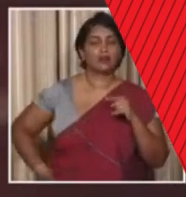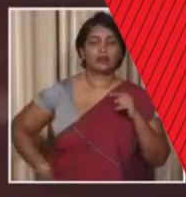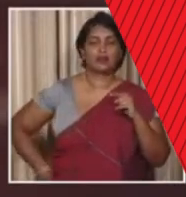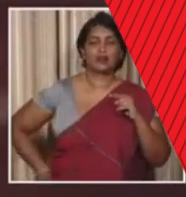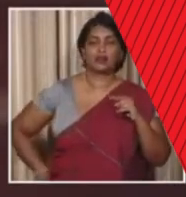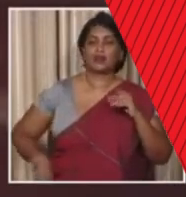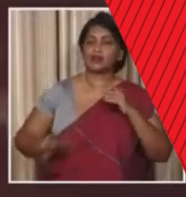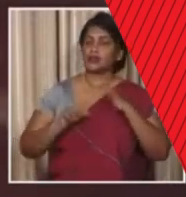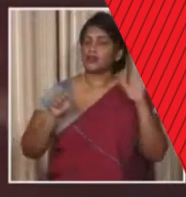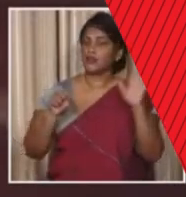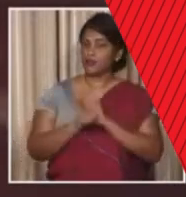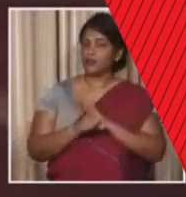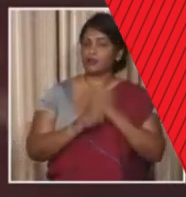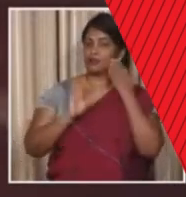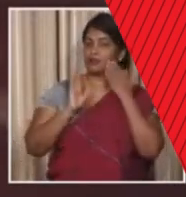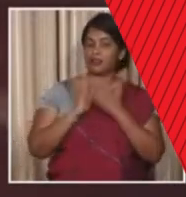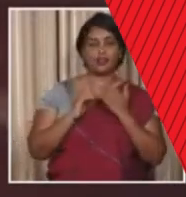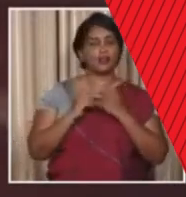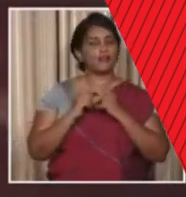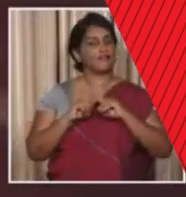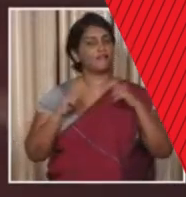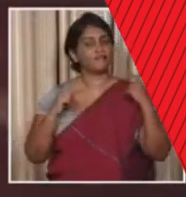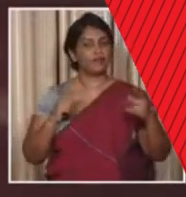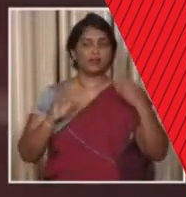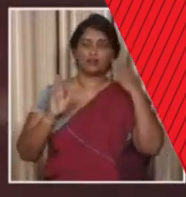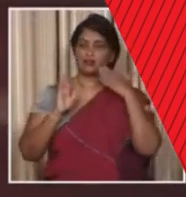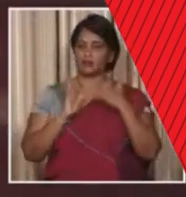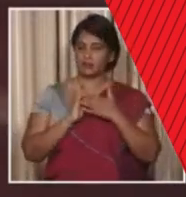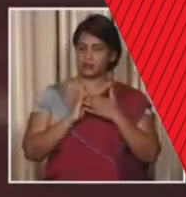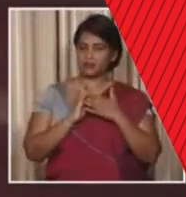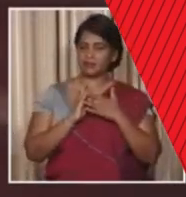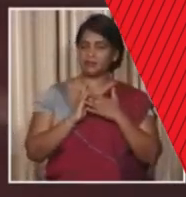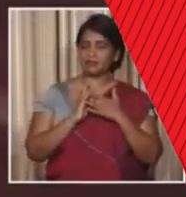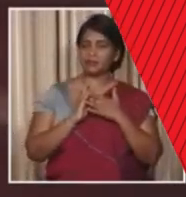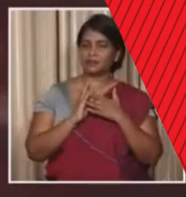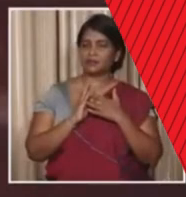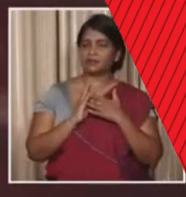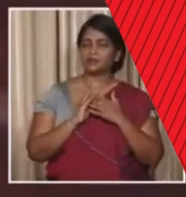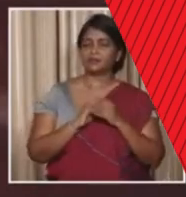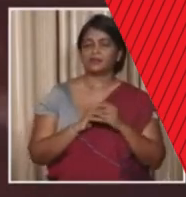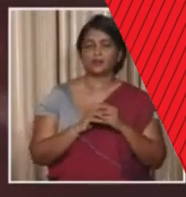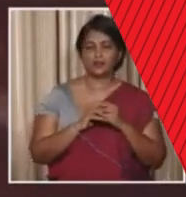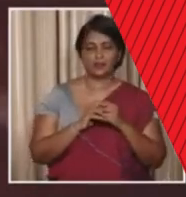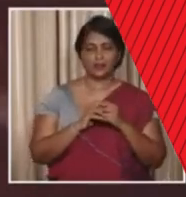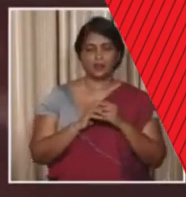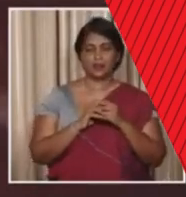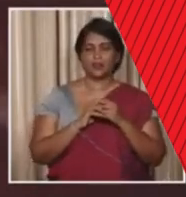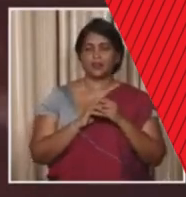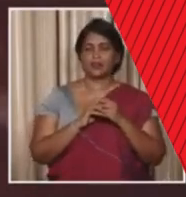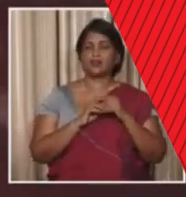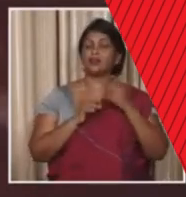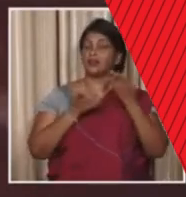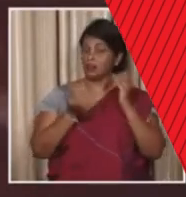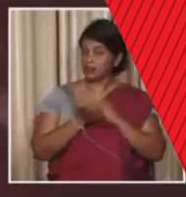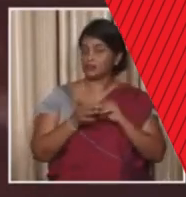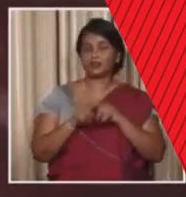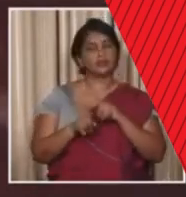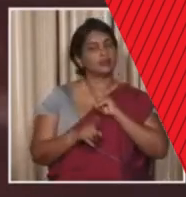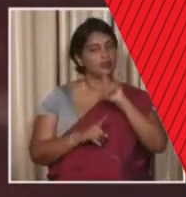context? Garu, Mulusumar Mantrajumini, just to even mention why I'm quite